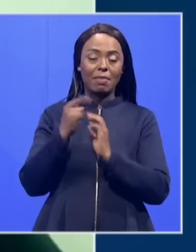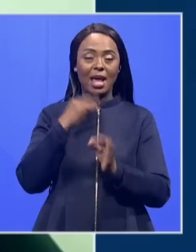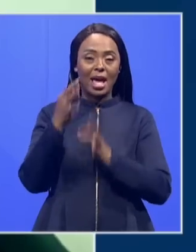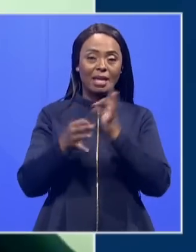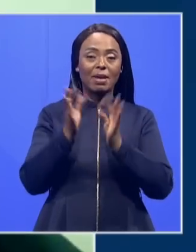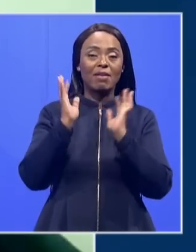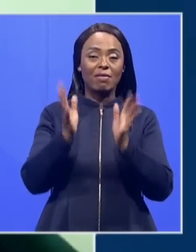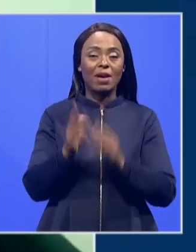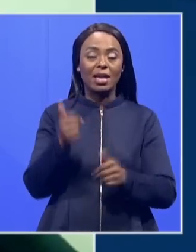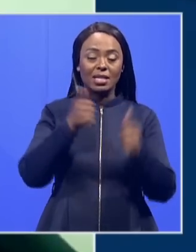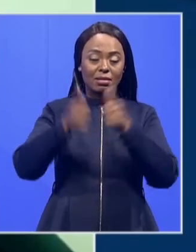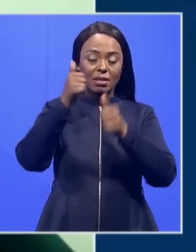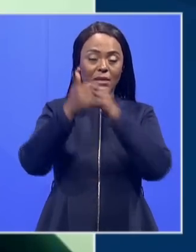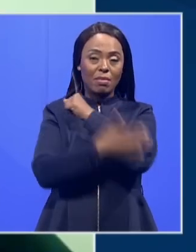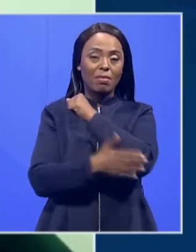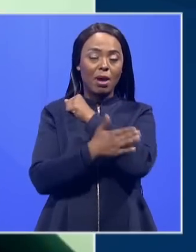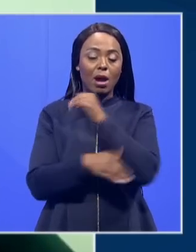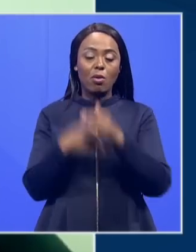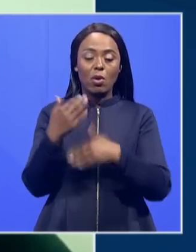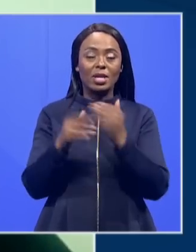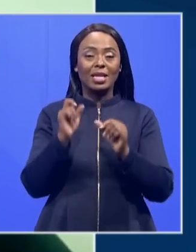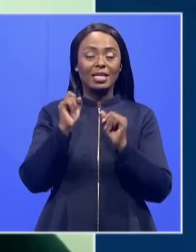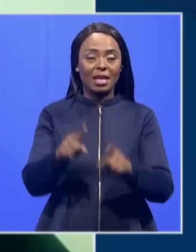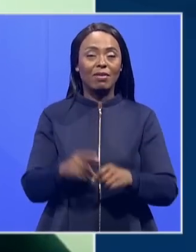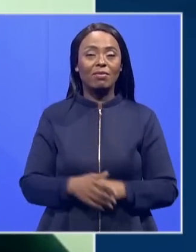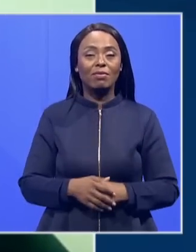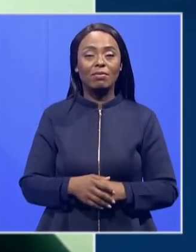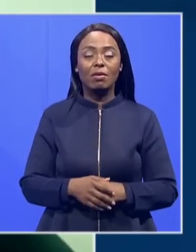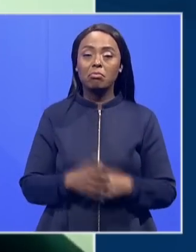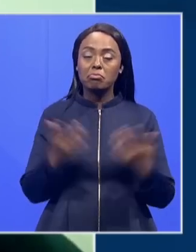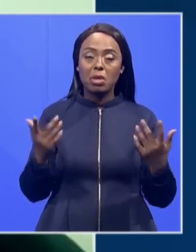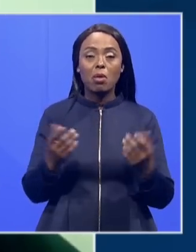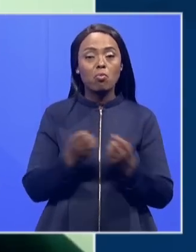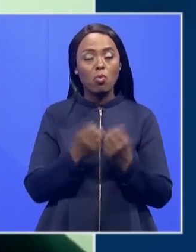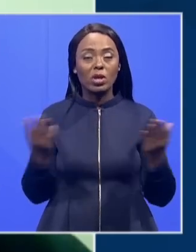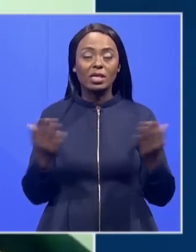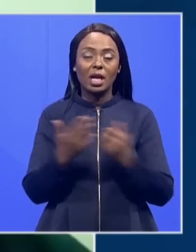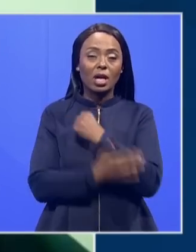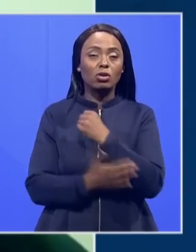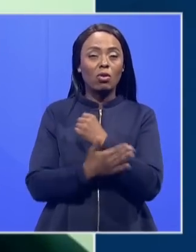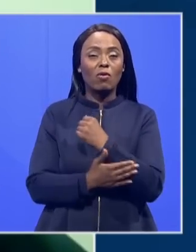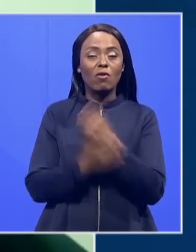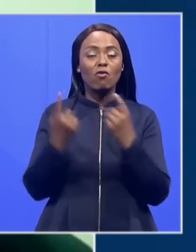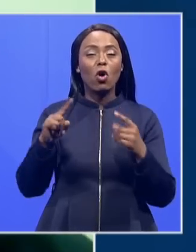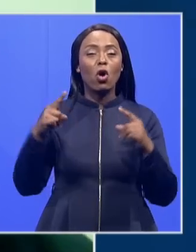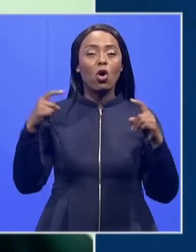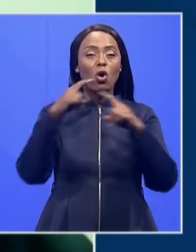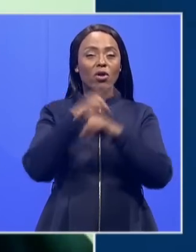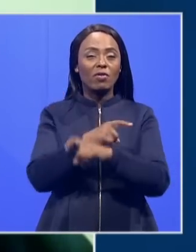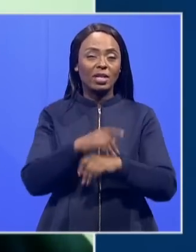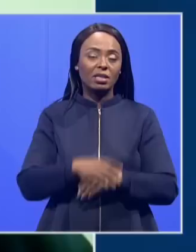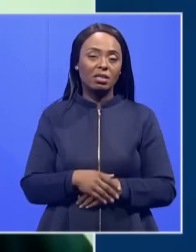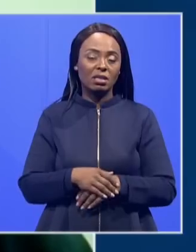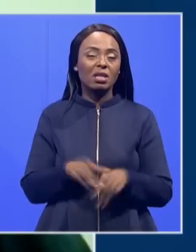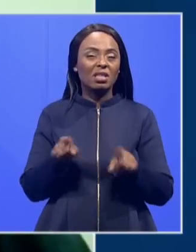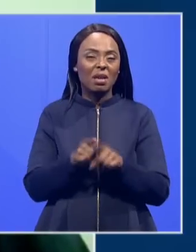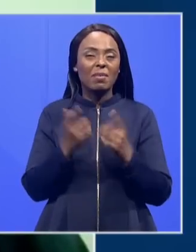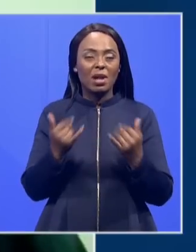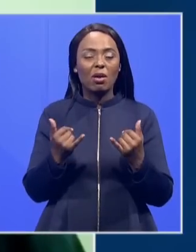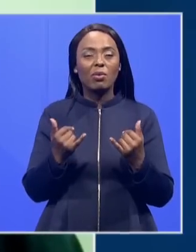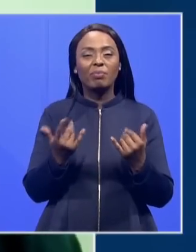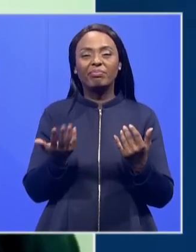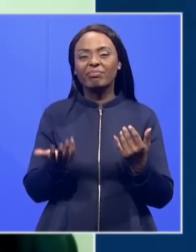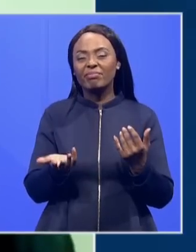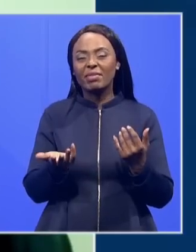the diplomatic process itself was largely resolved through conflict, and now